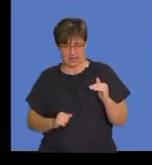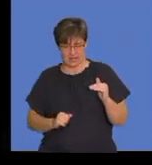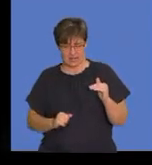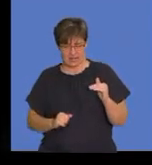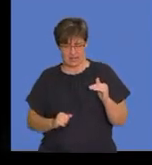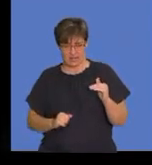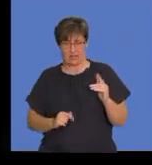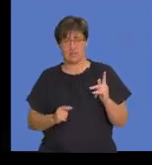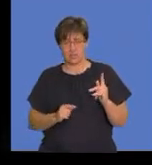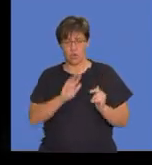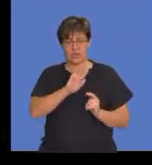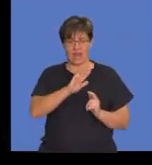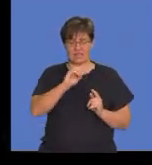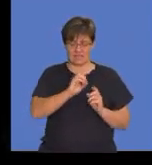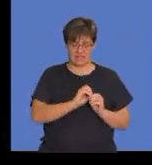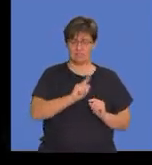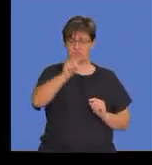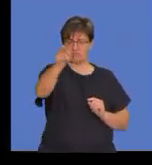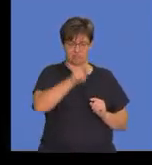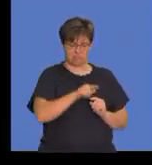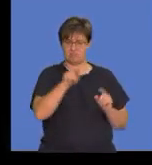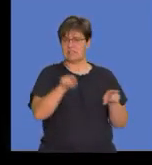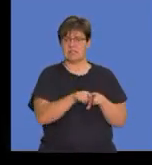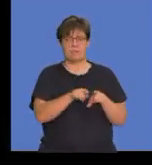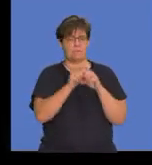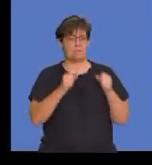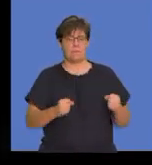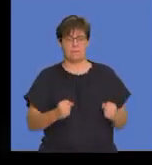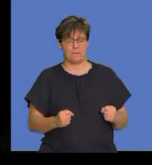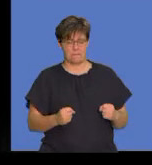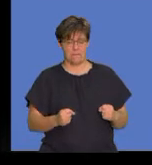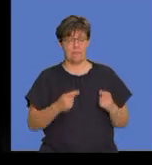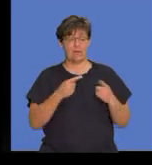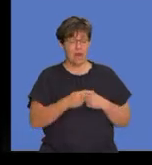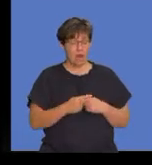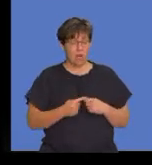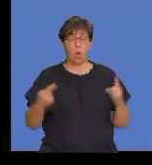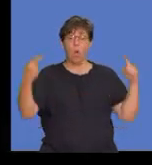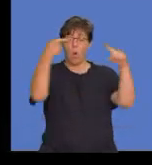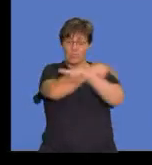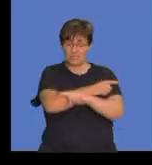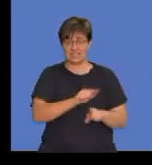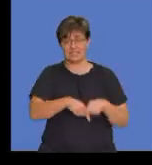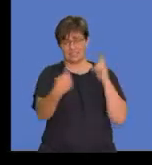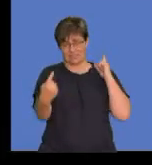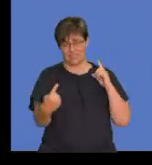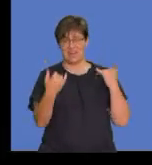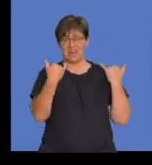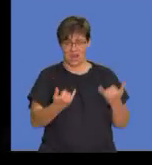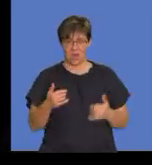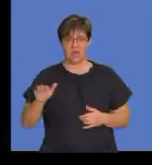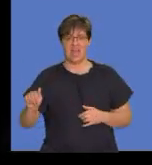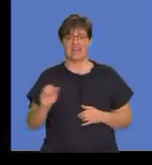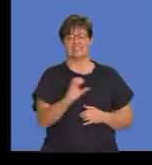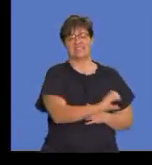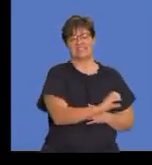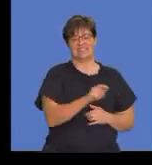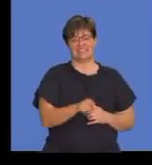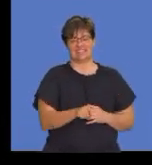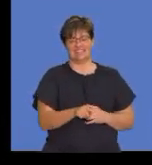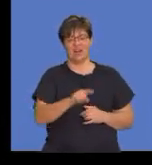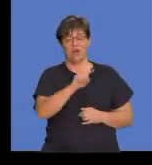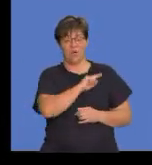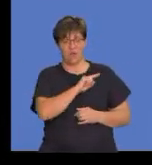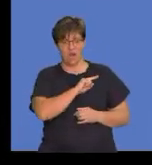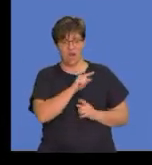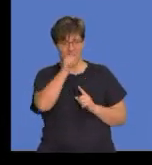the side opposite the 90 degrees. But now we have a different opposite. The opposite will be side AC,